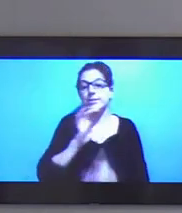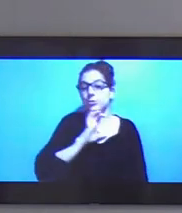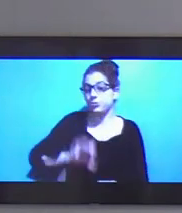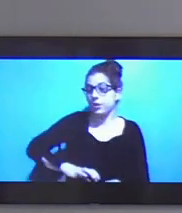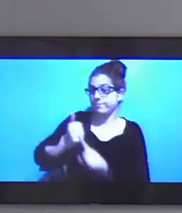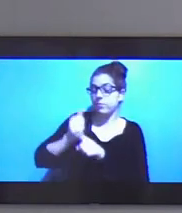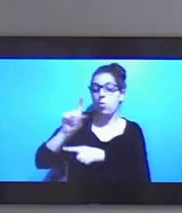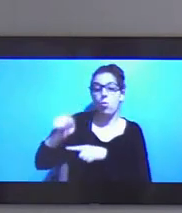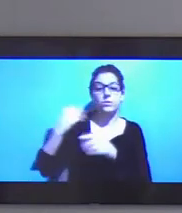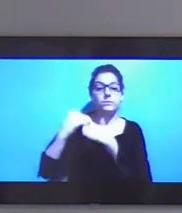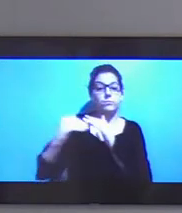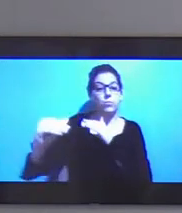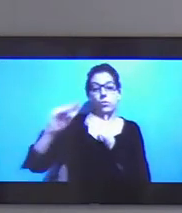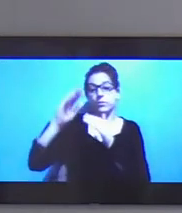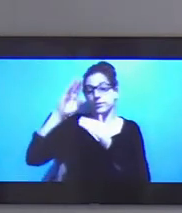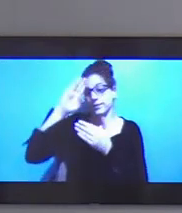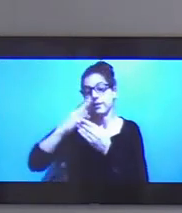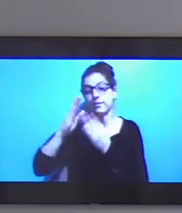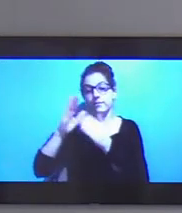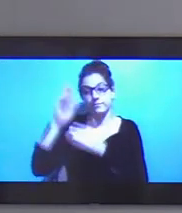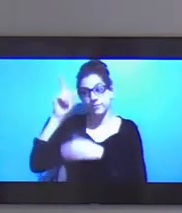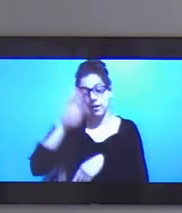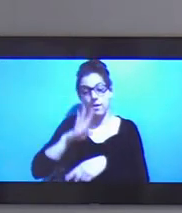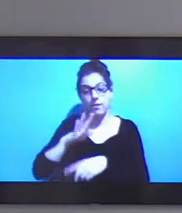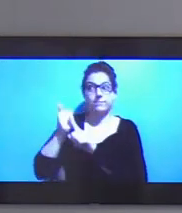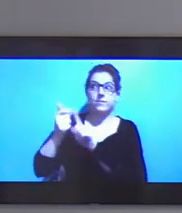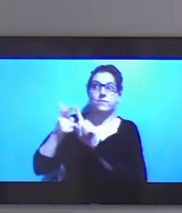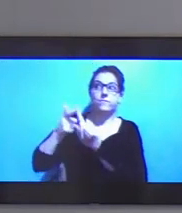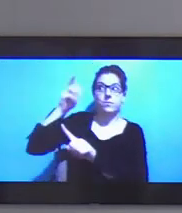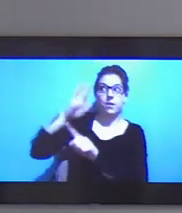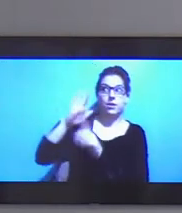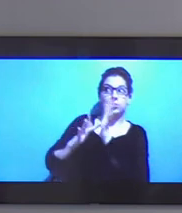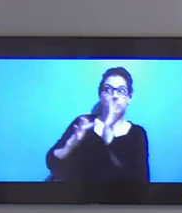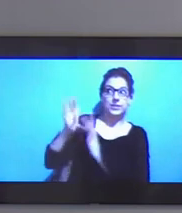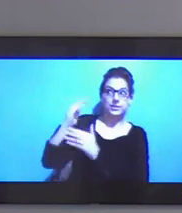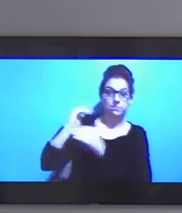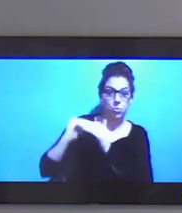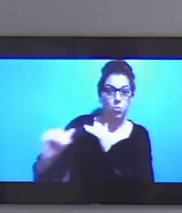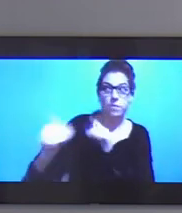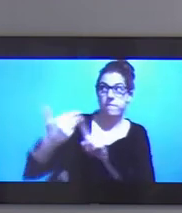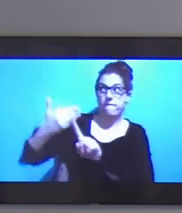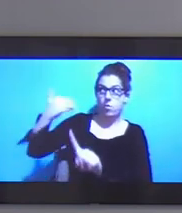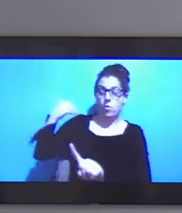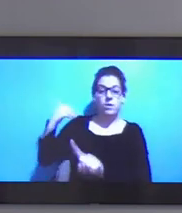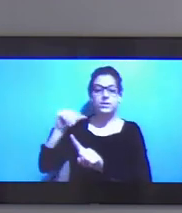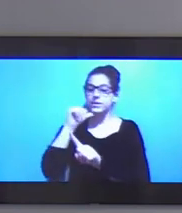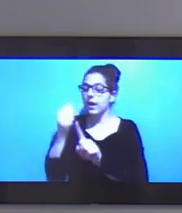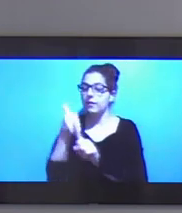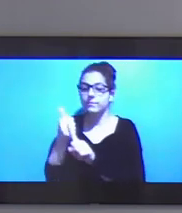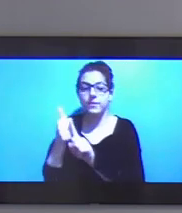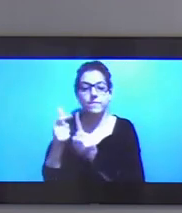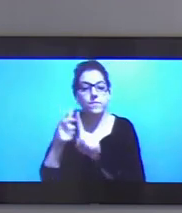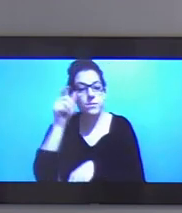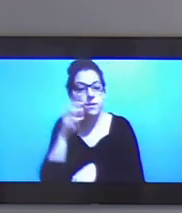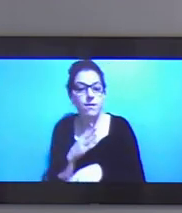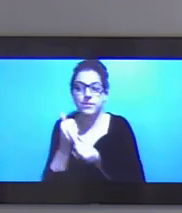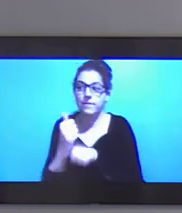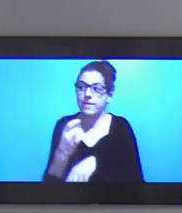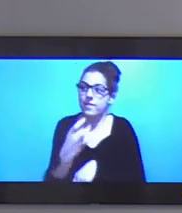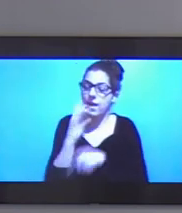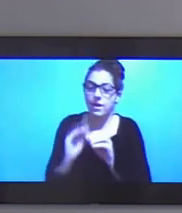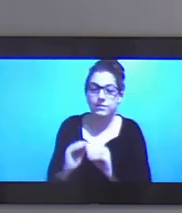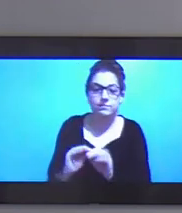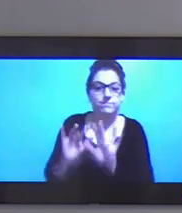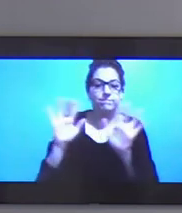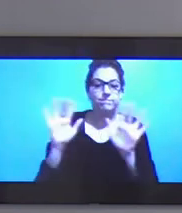Son of God, begotten of his Father before all worlds, God of God, light of light, very God of very God,